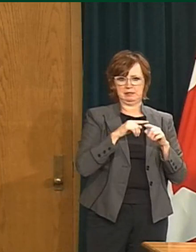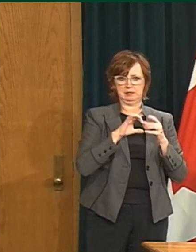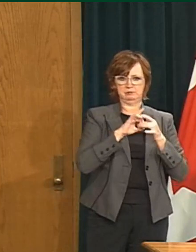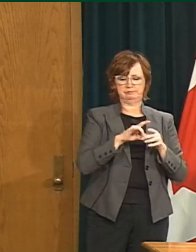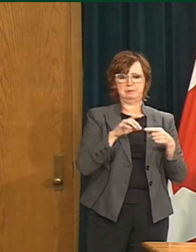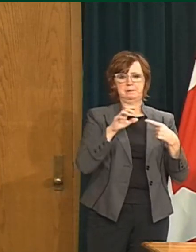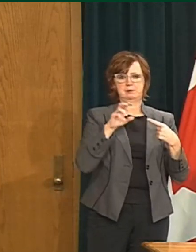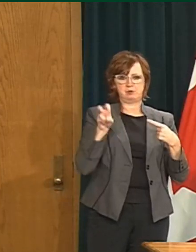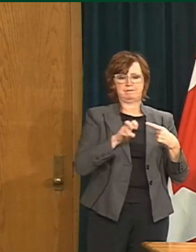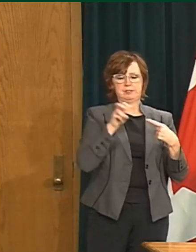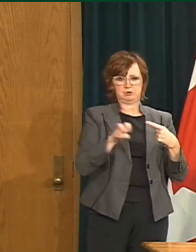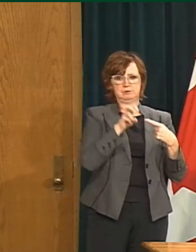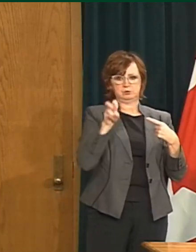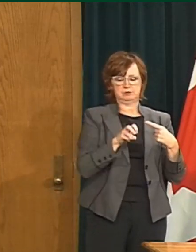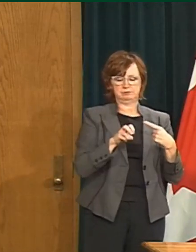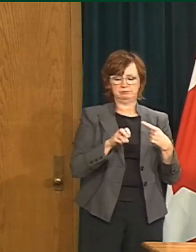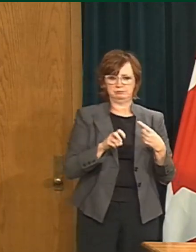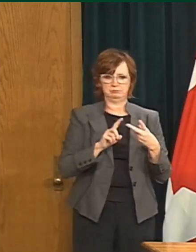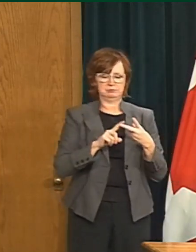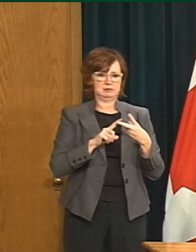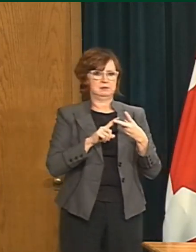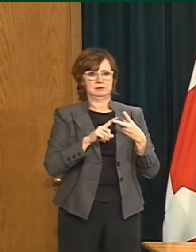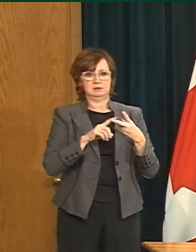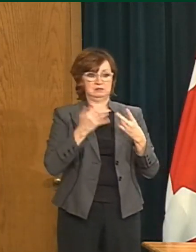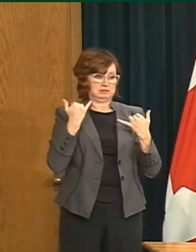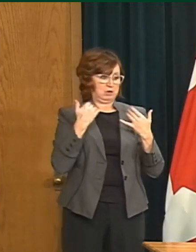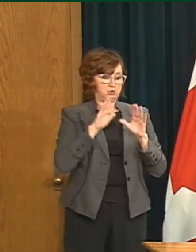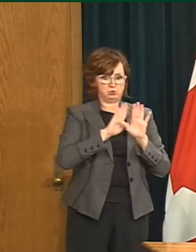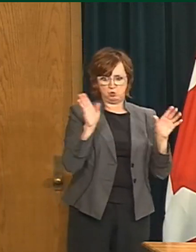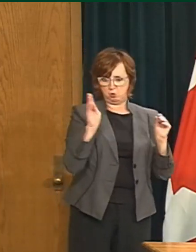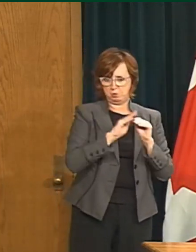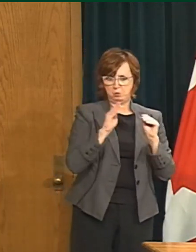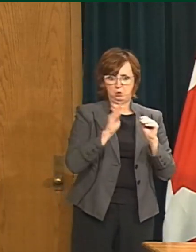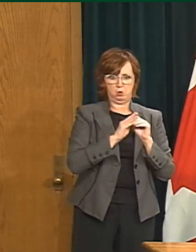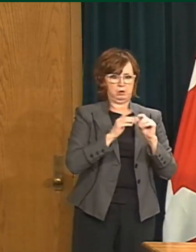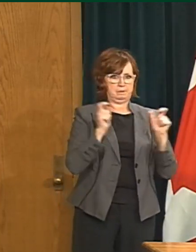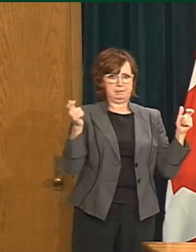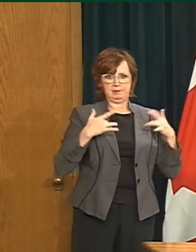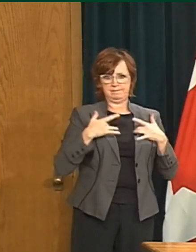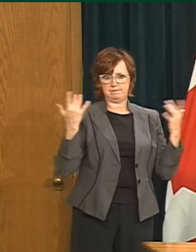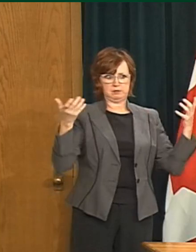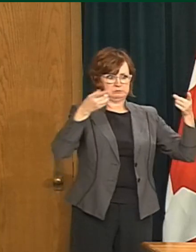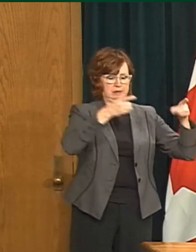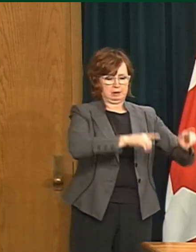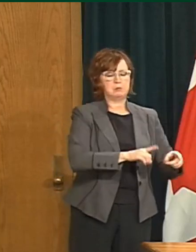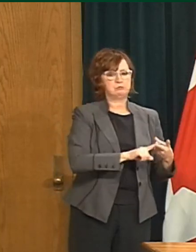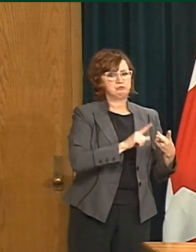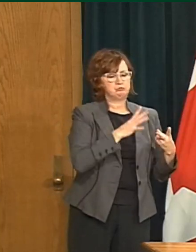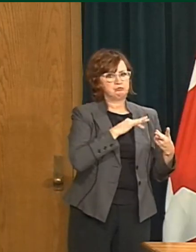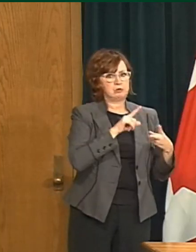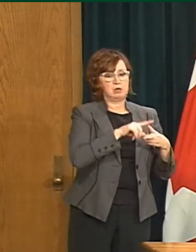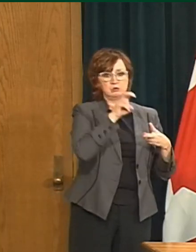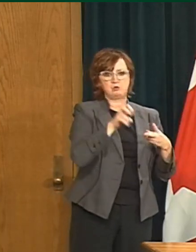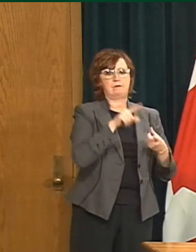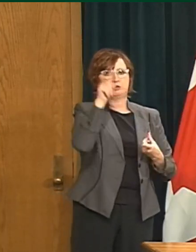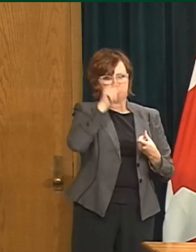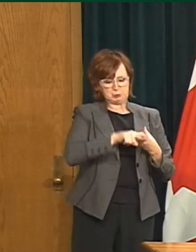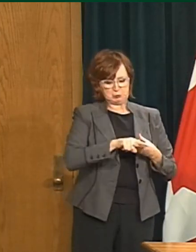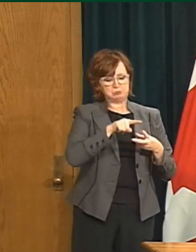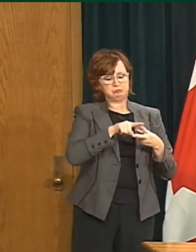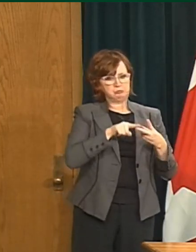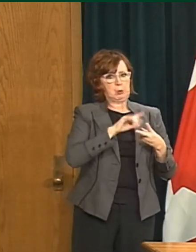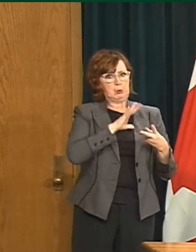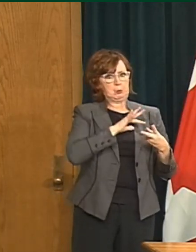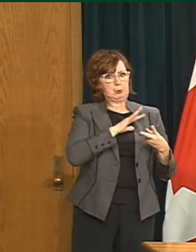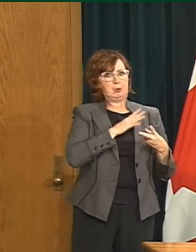watch. We no longer have mass gatherings. We no longer have travel. Those were contributing to most of the cases earlier. Now we have